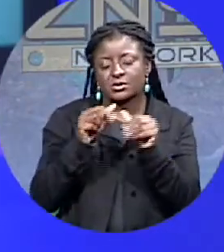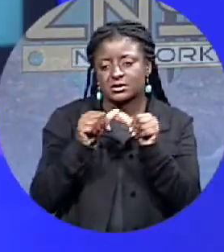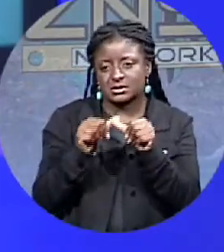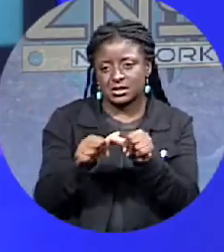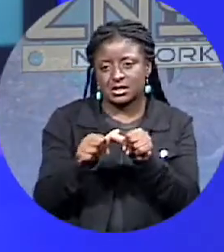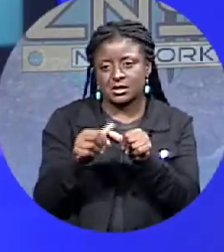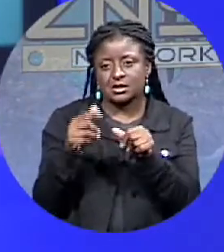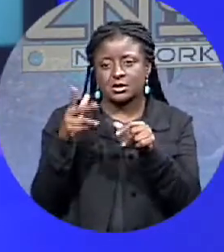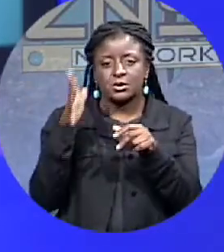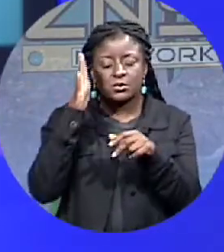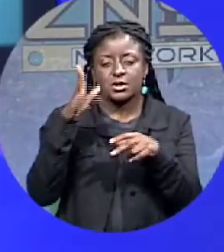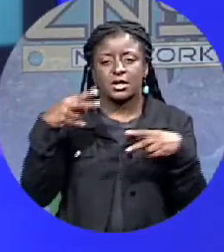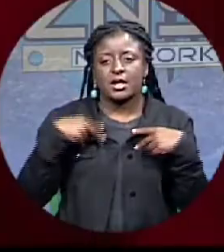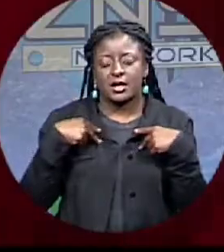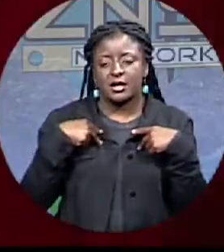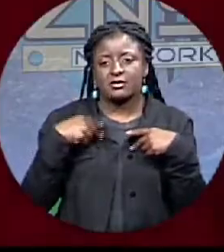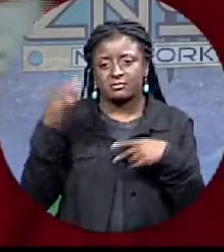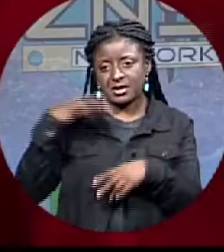benefits for Sandals.